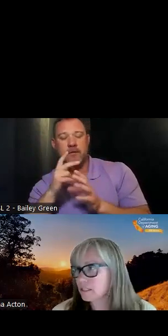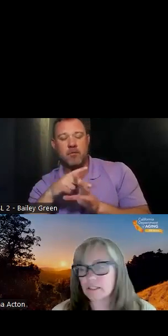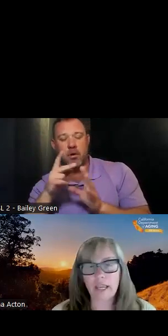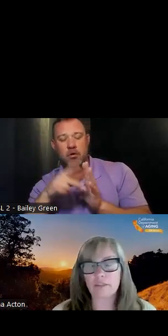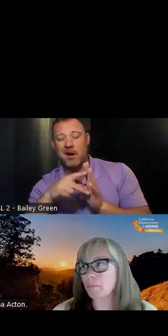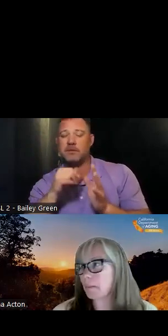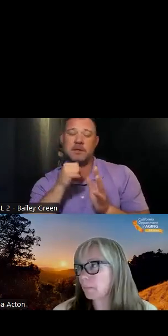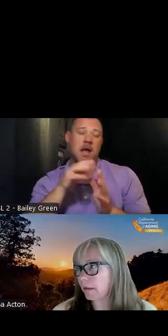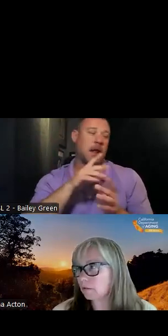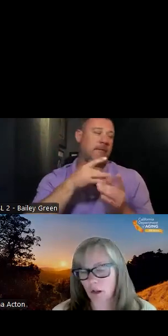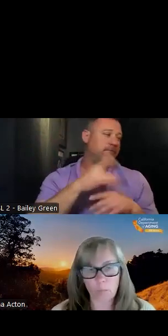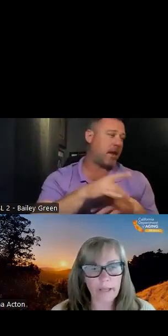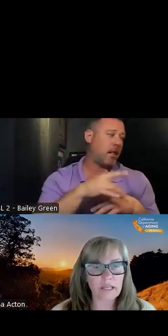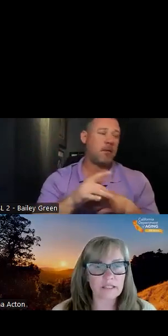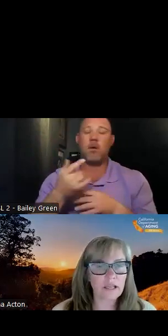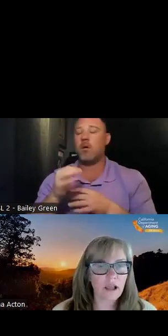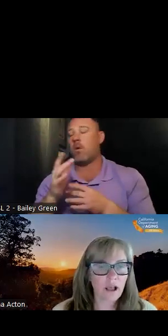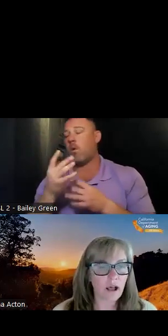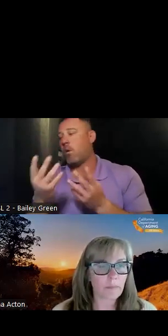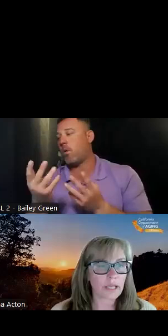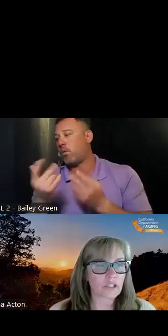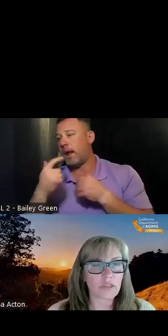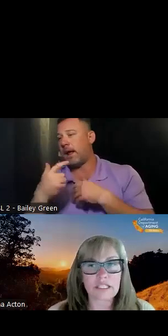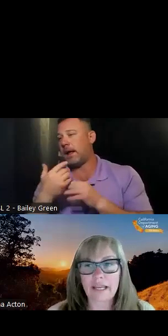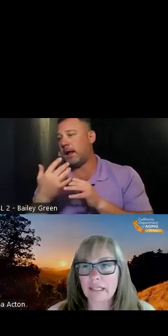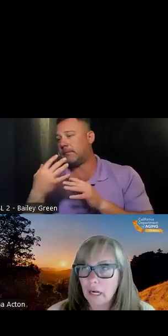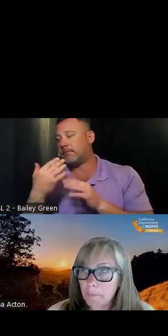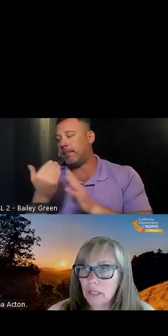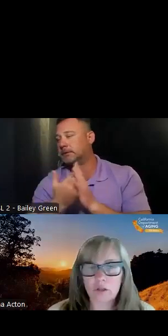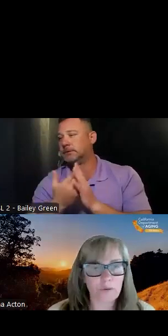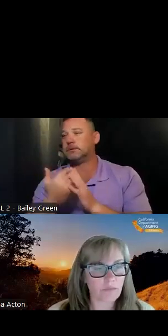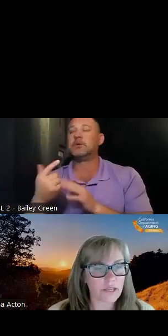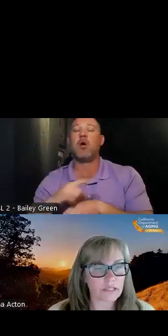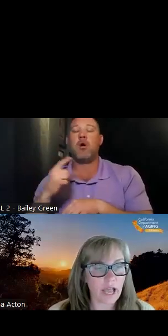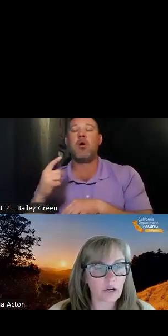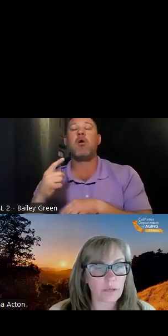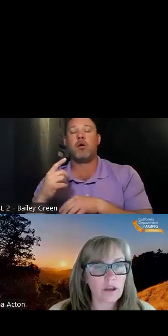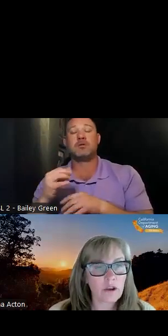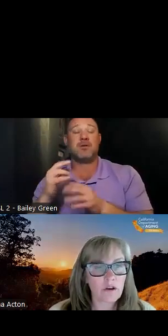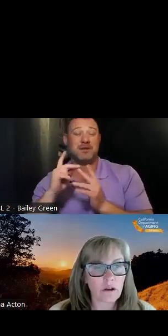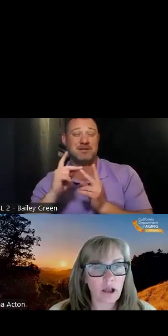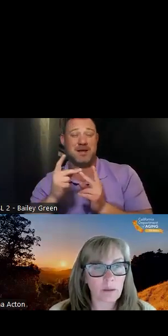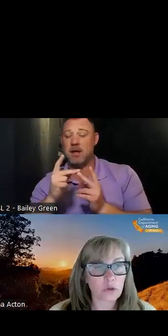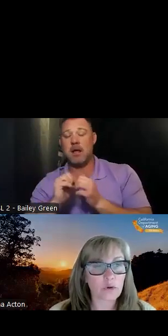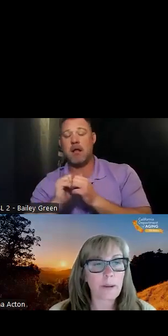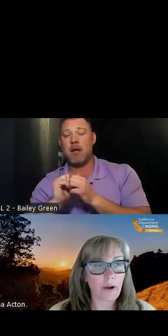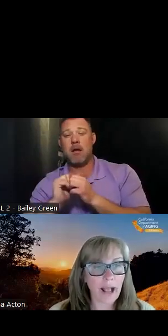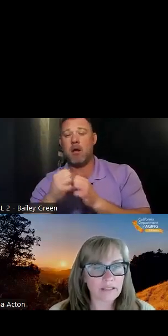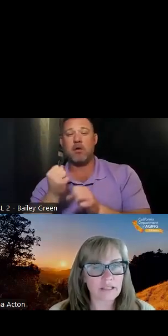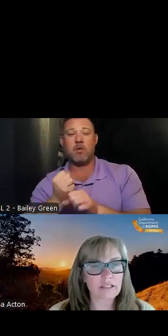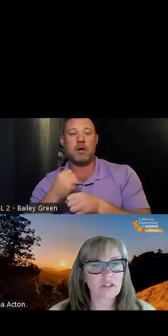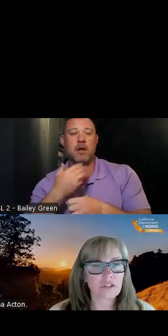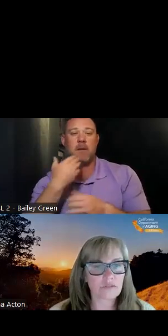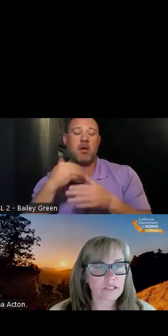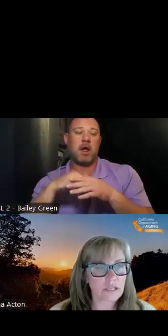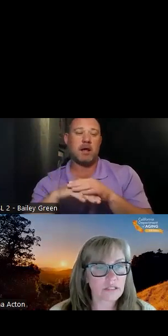parts of the state. There might be long wait lists. And so the second kind of pillar around this is how do we create better